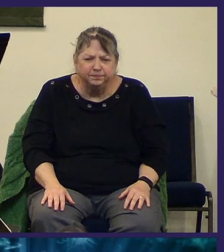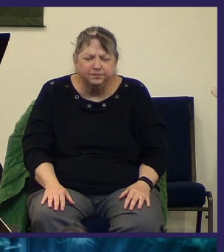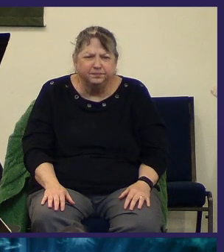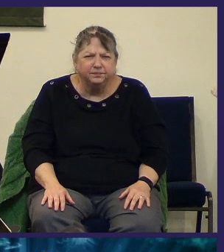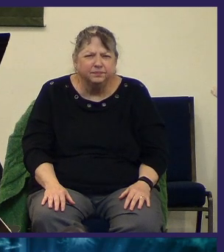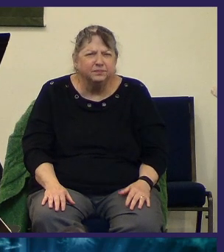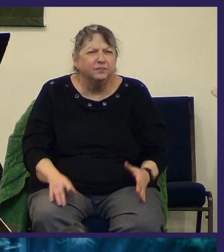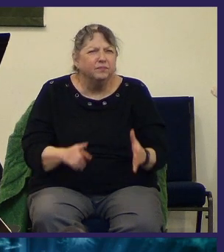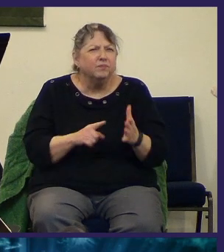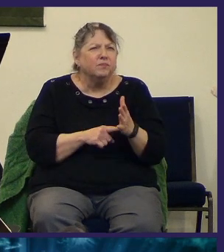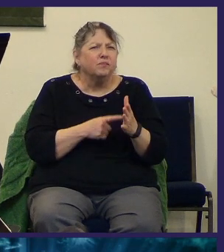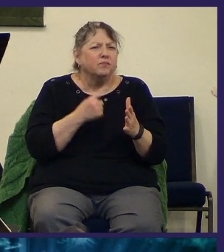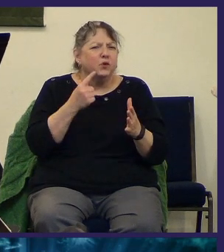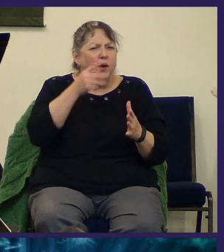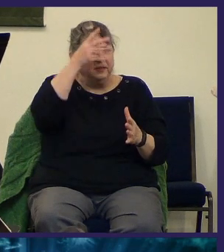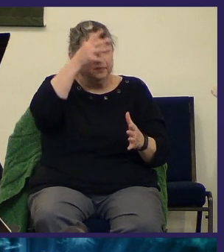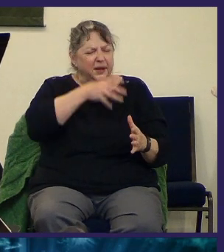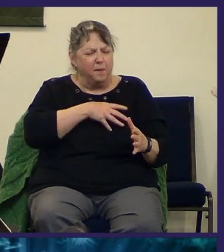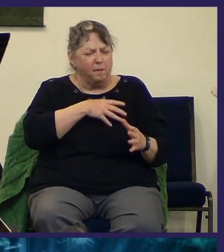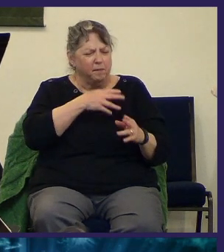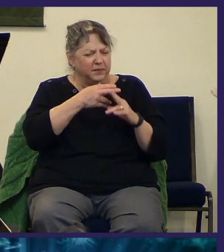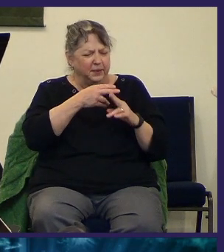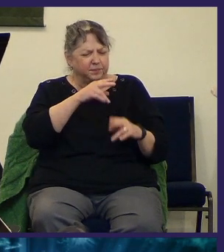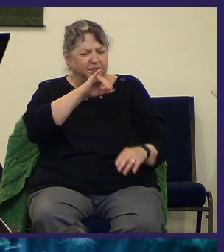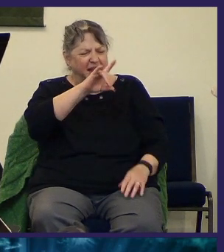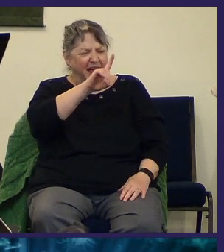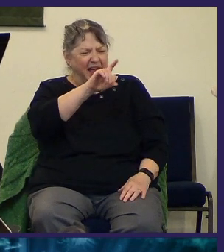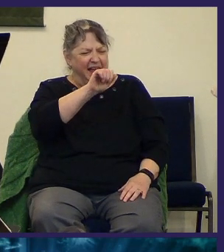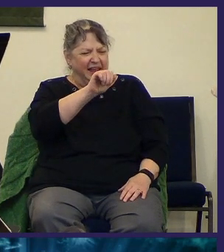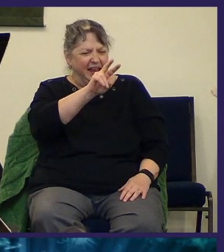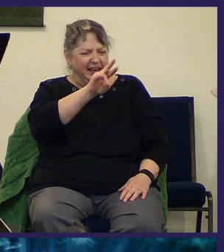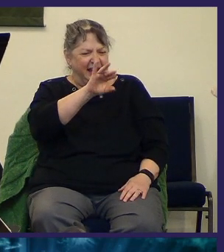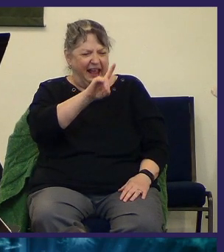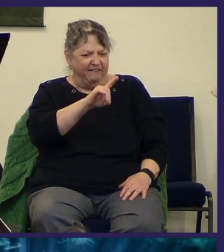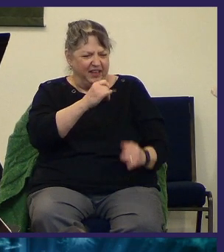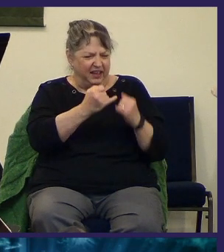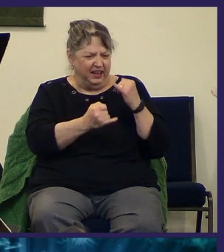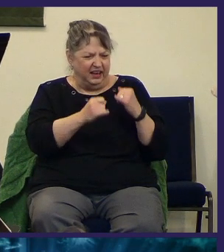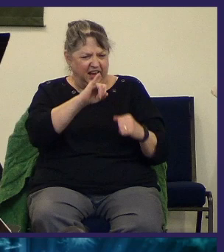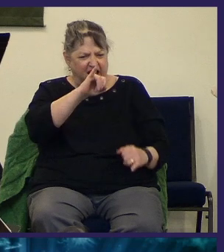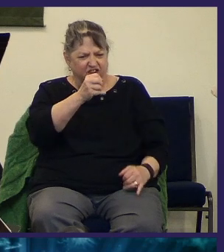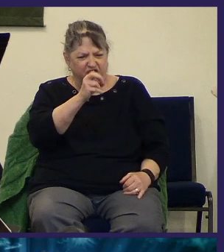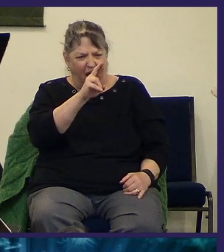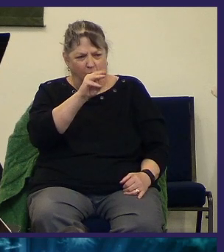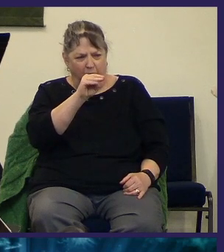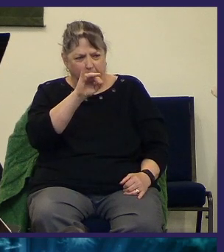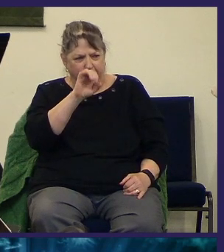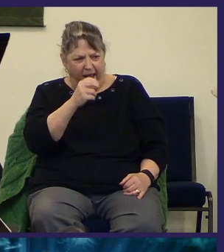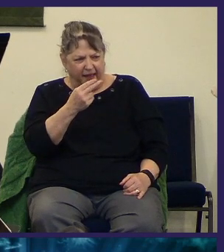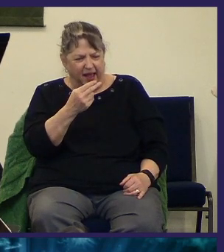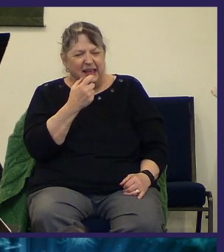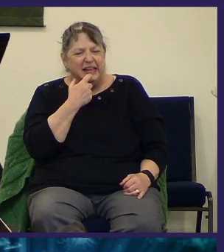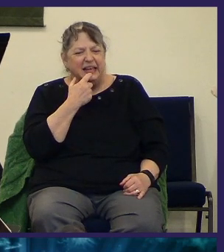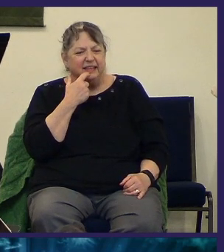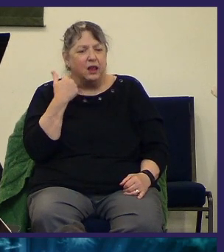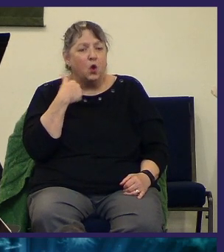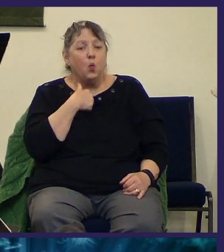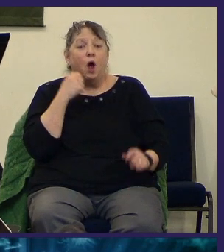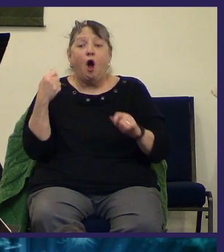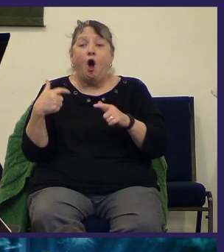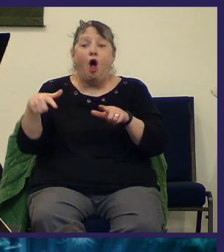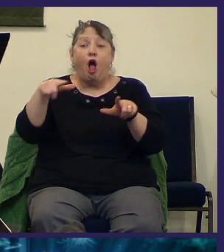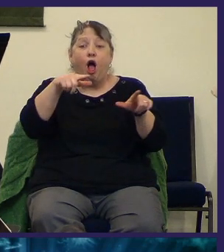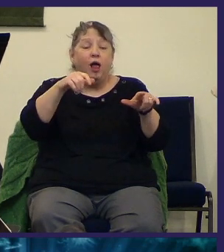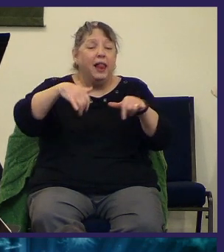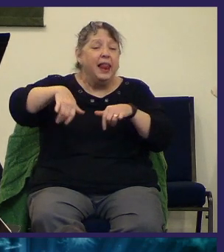j david jeremiah like david jeremiah say one time we're all like ducks on the water right on the surface we're just